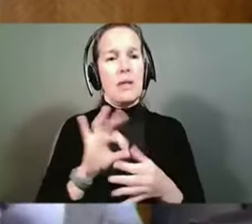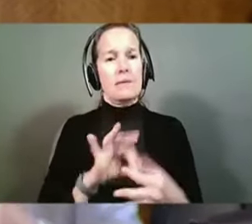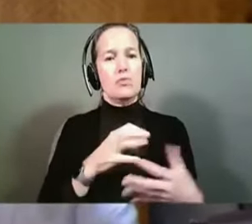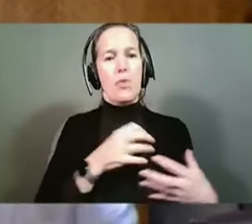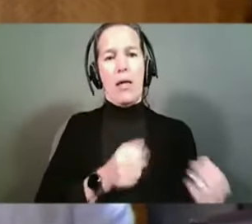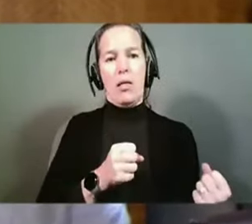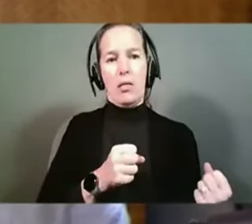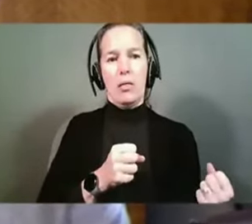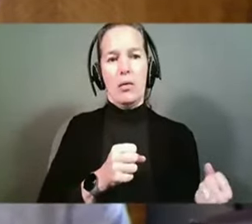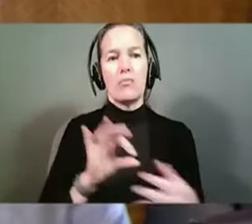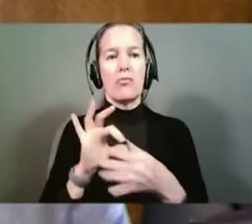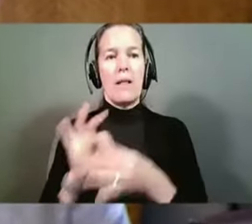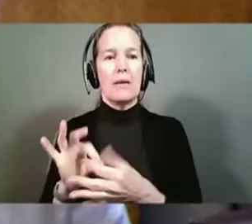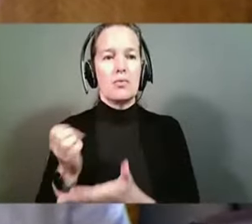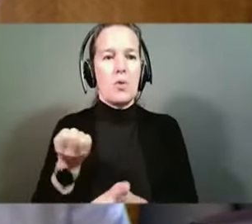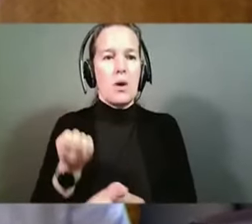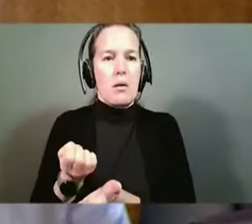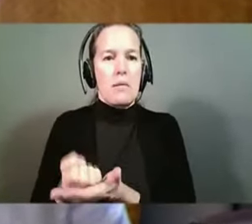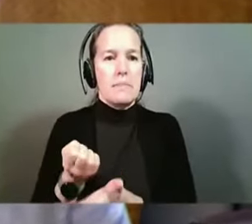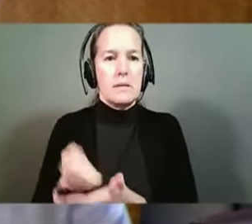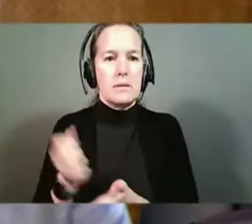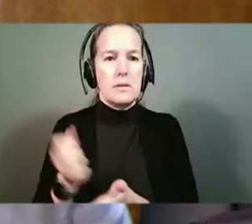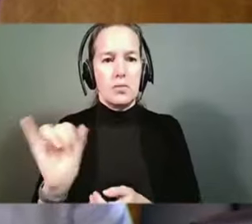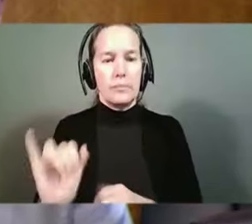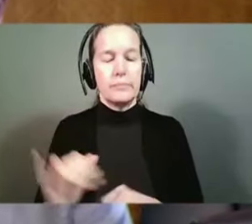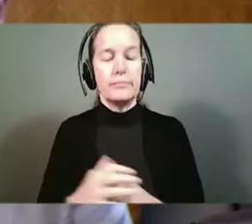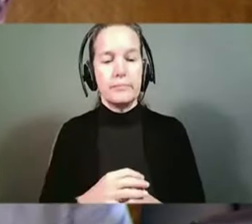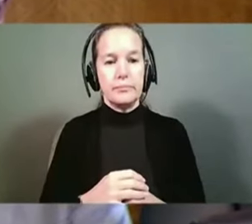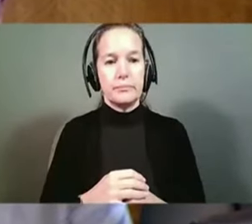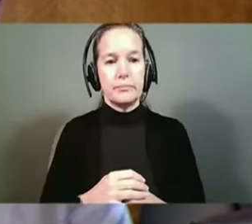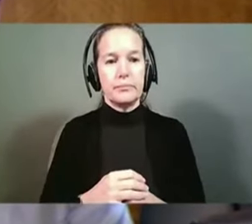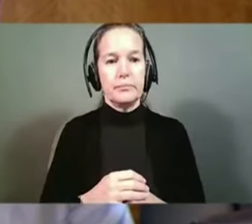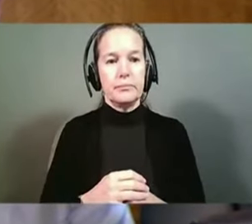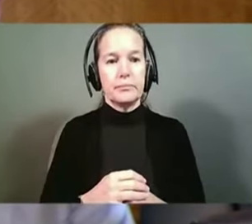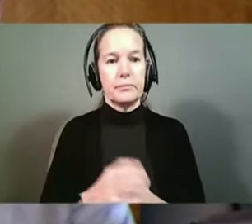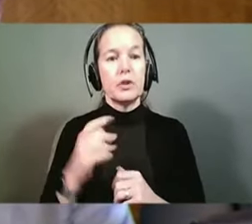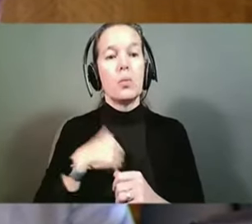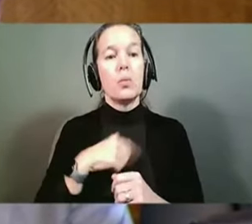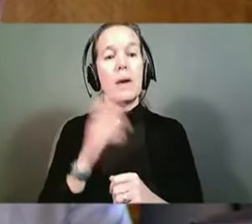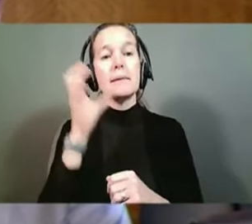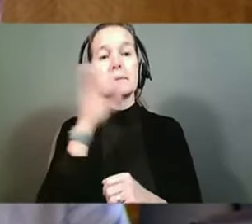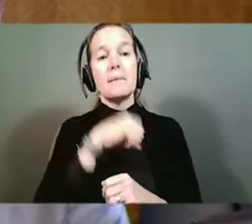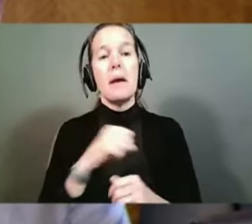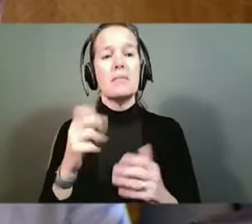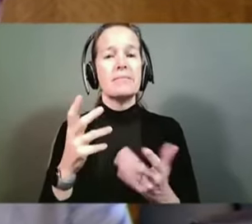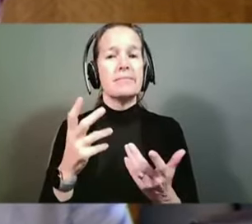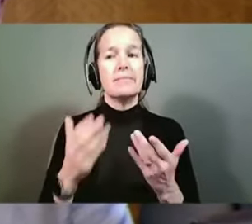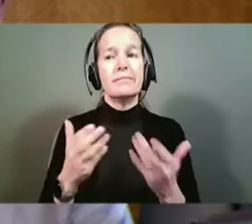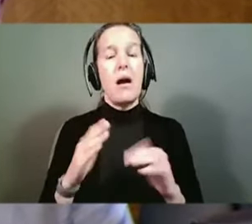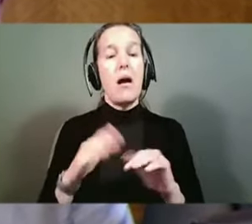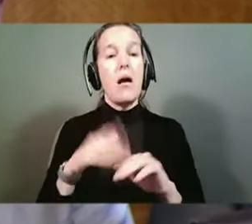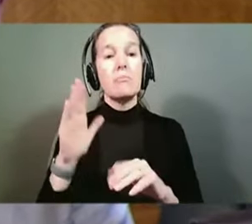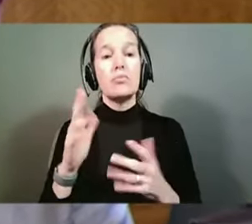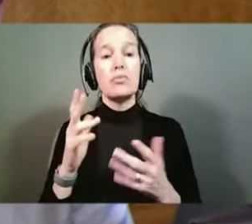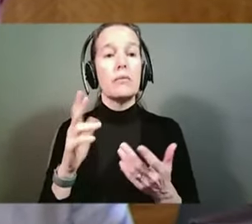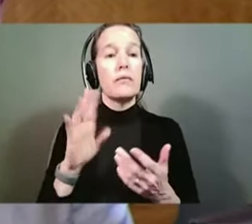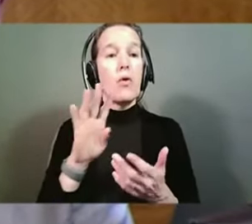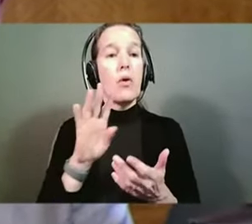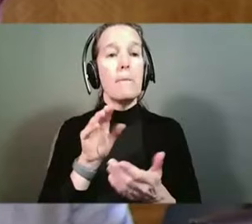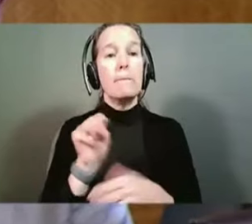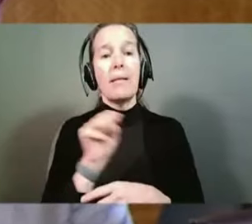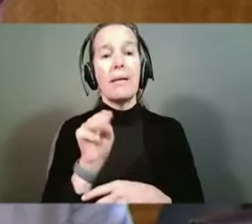economic one as well. It is estimated that as many as 4 million Americans are out of work due to long